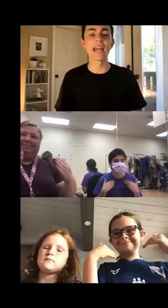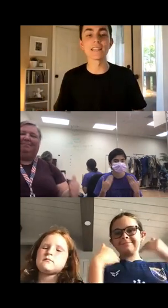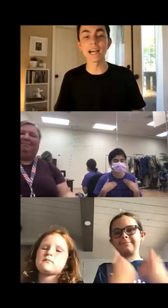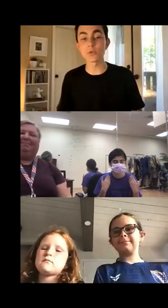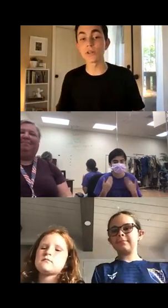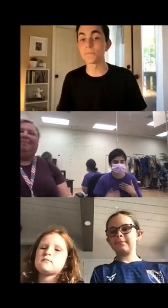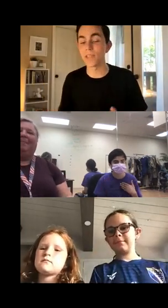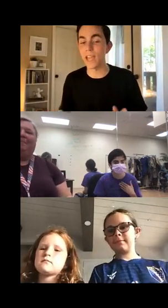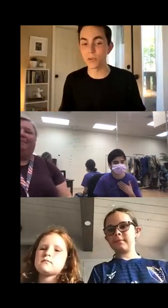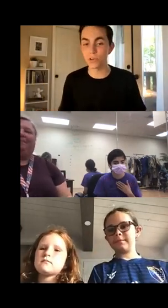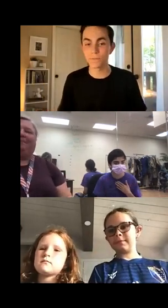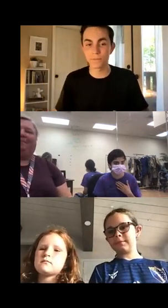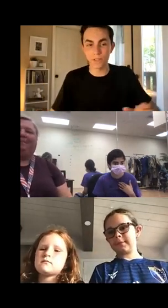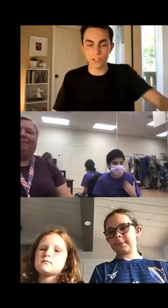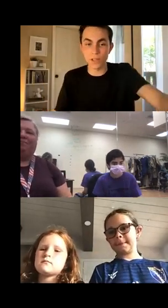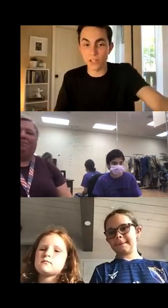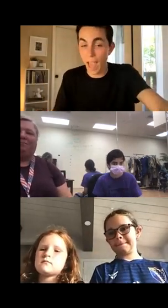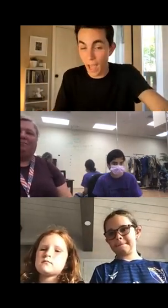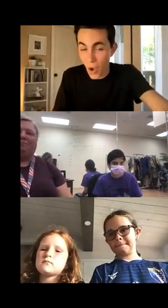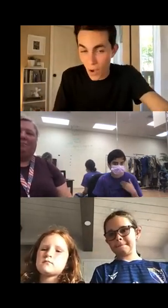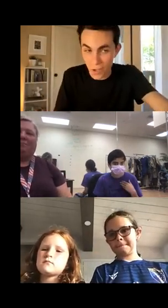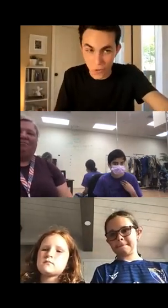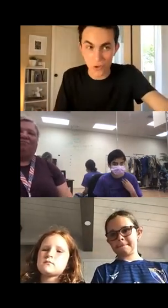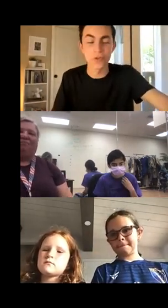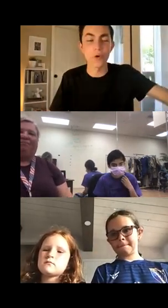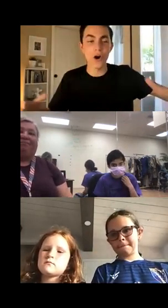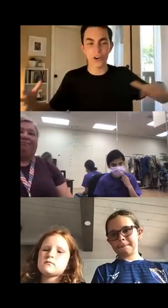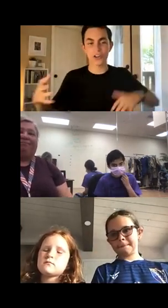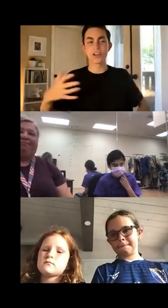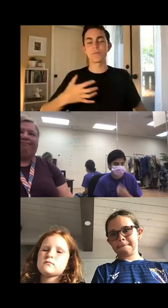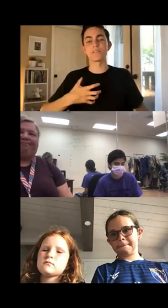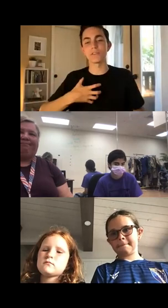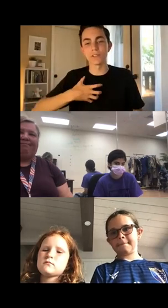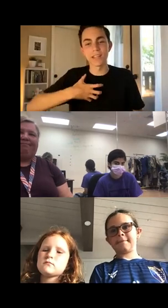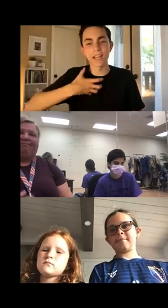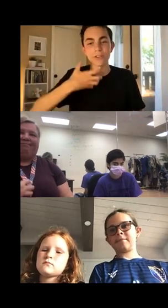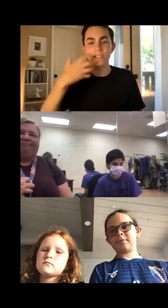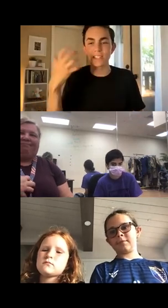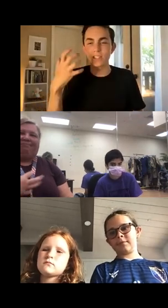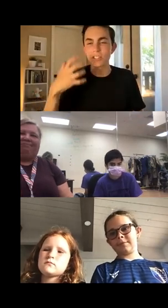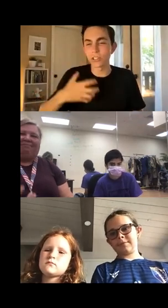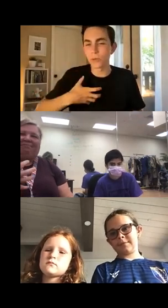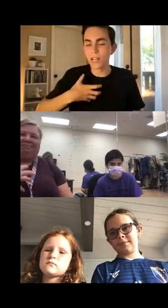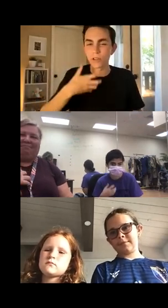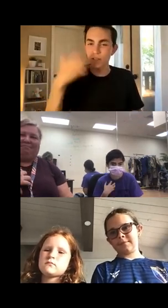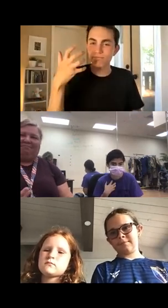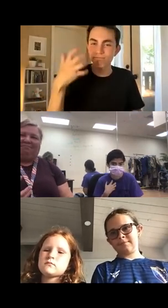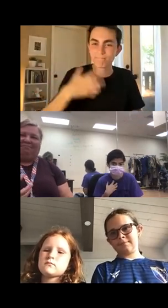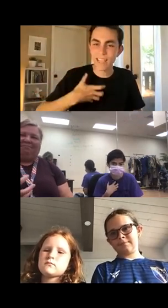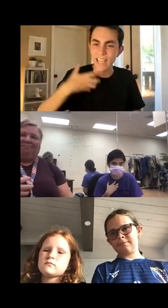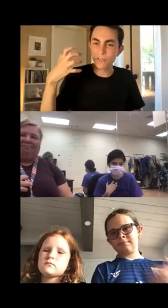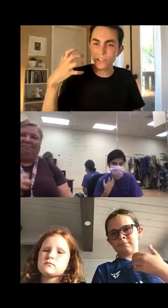And last one, angry. And this depends on how angry you are. If you're angry just like this, just a little bit angry,